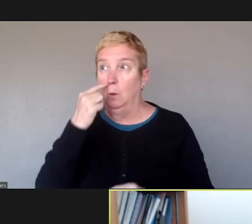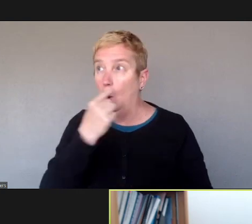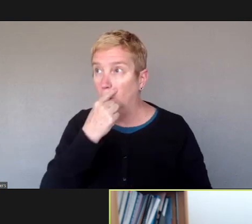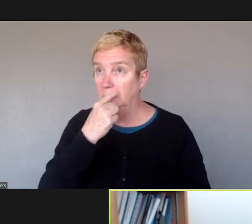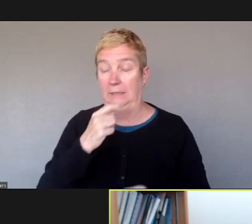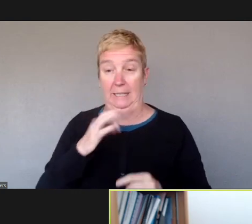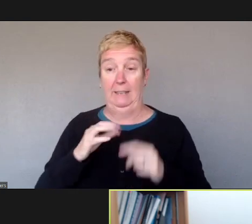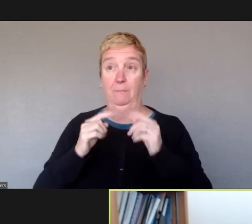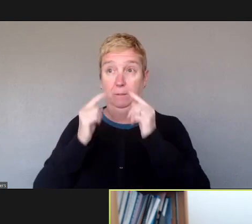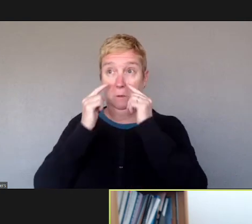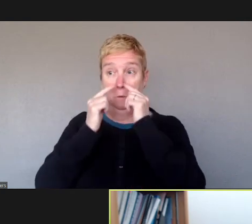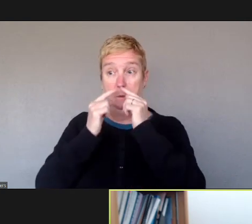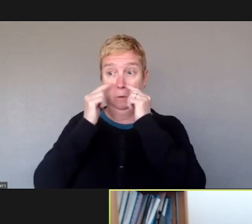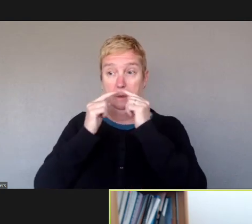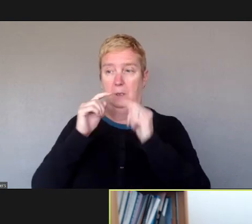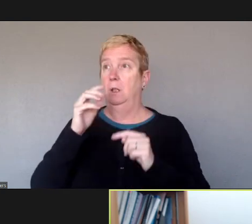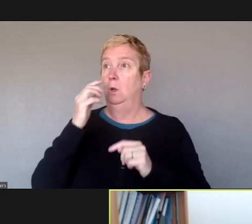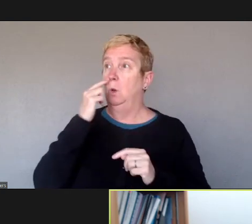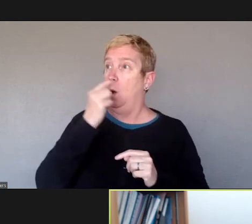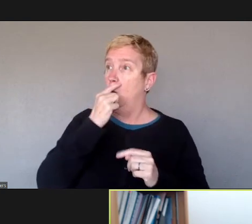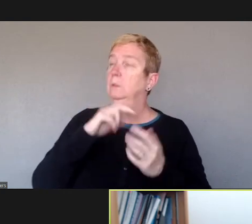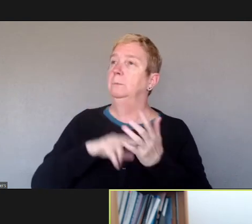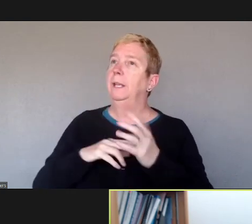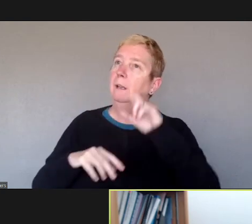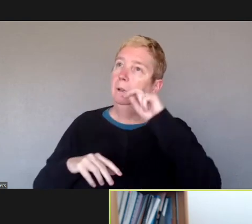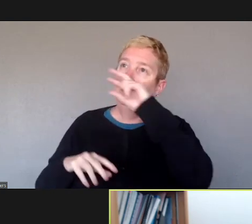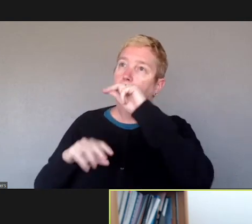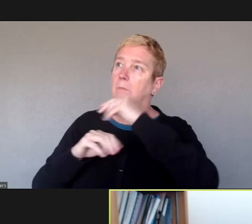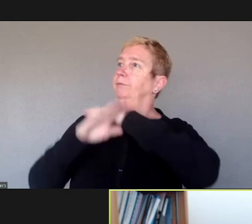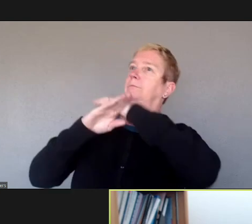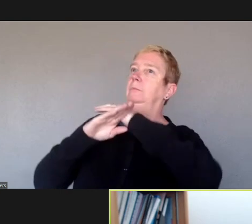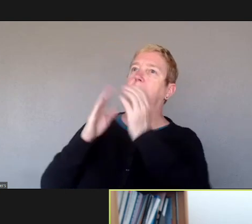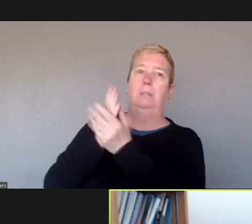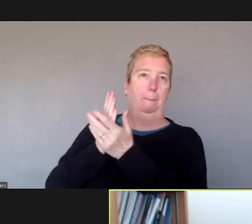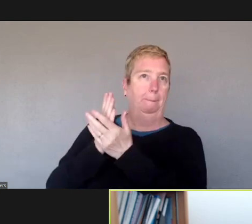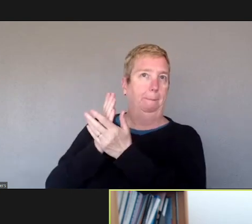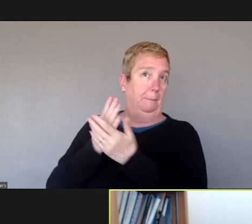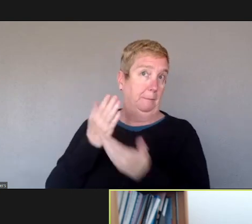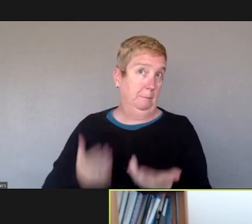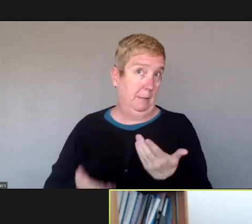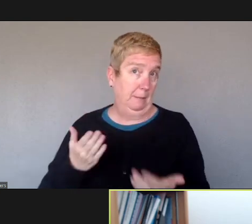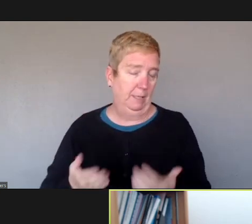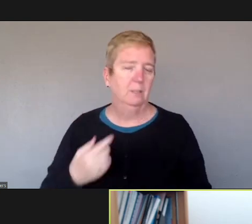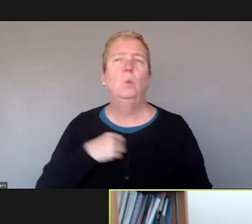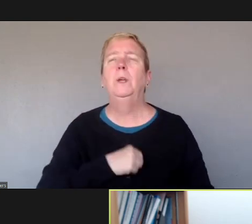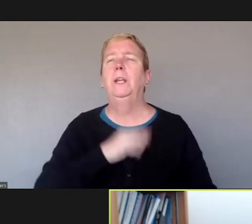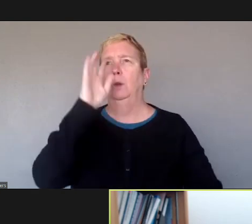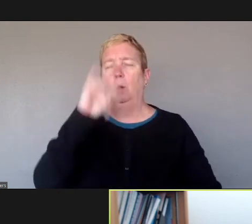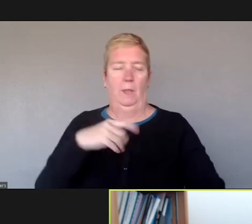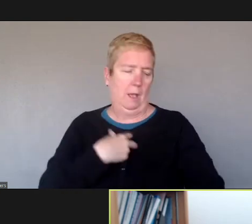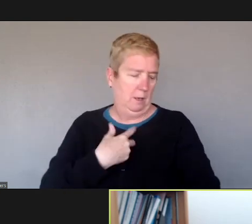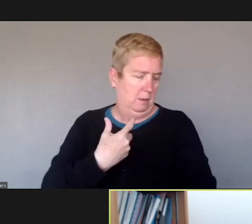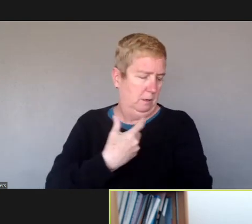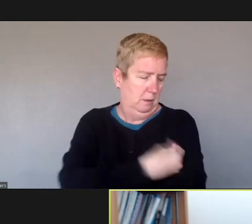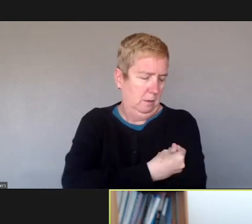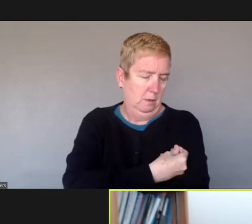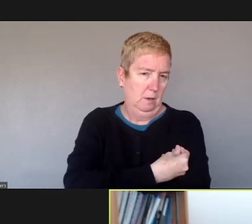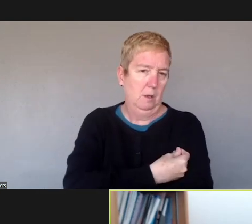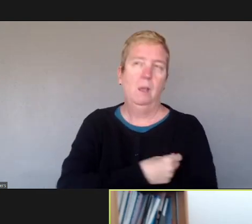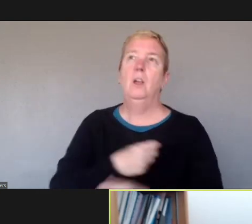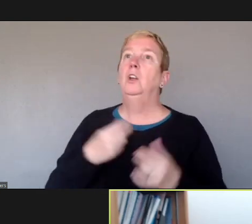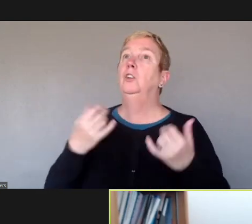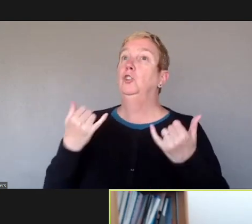infection. So again, we know that these COVID-19 vaccines are